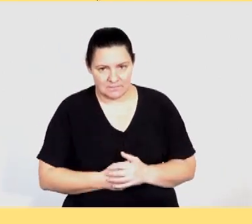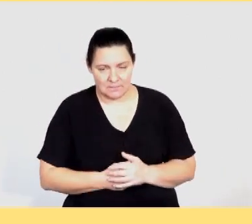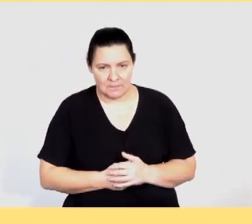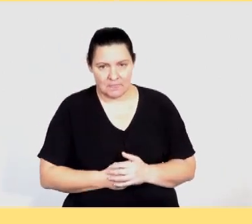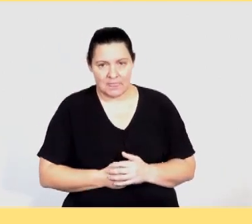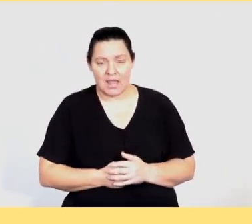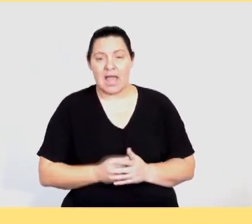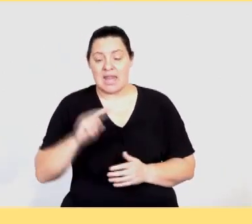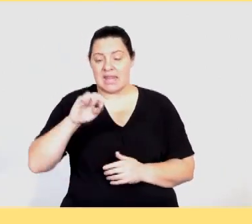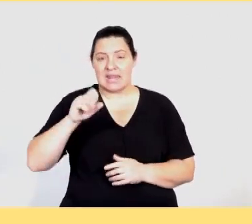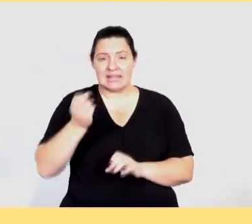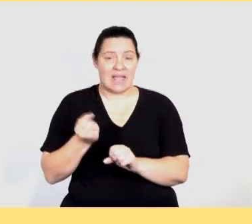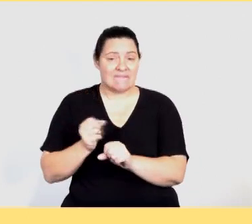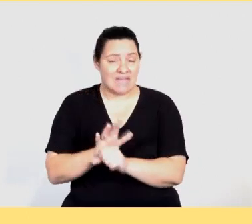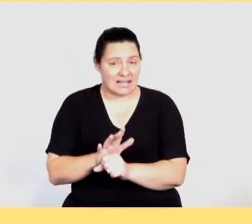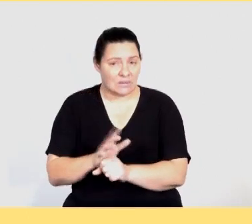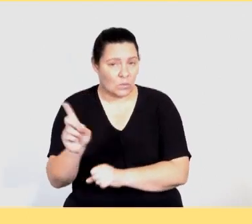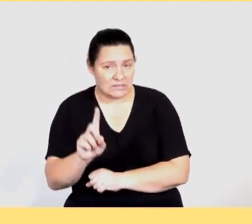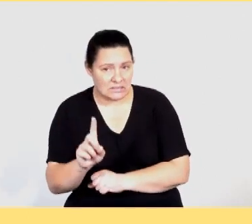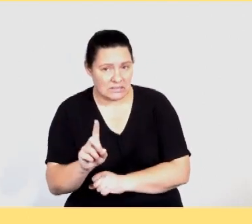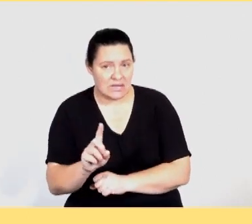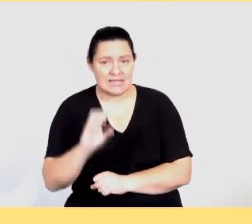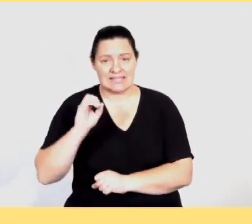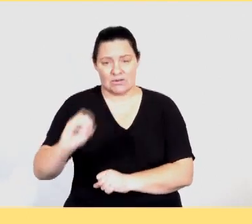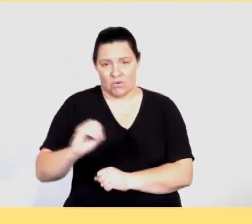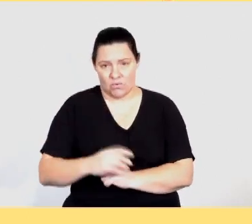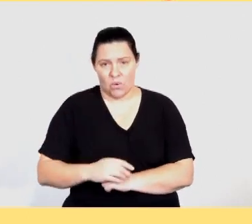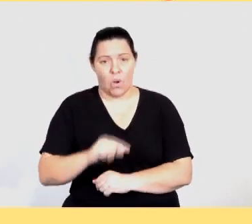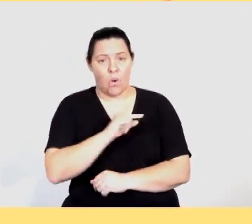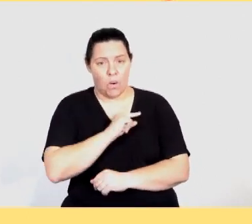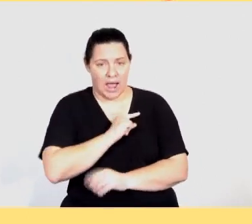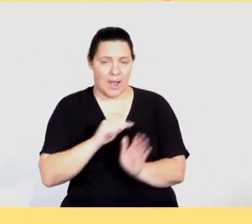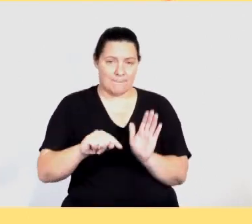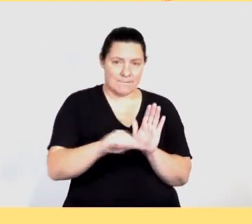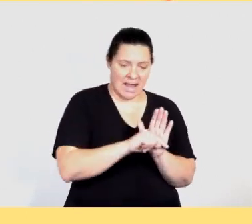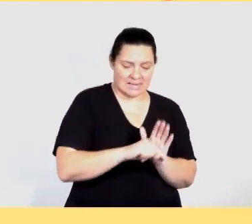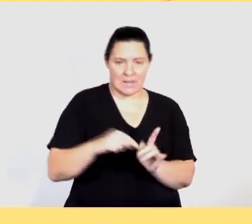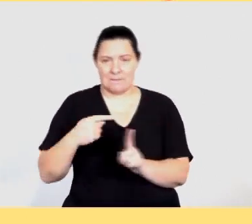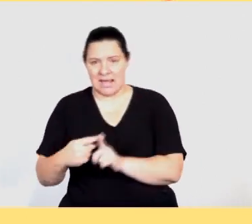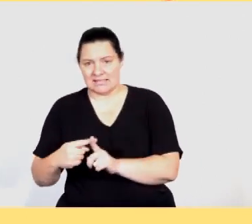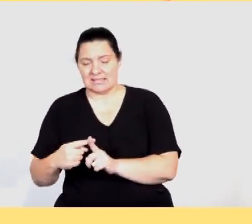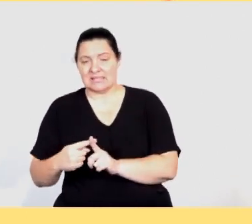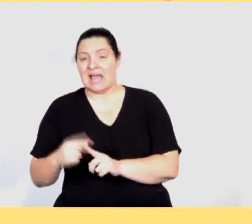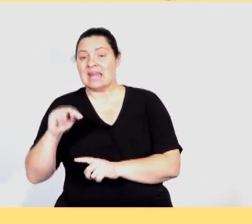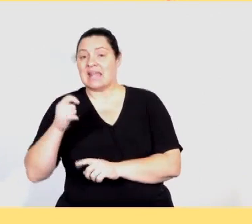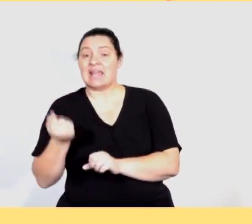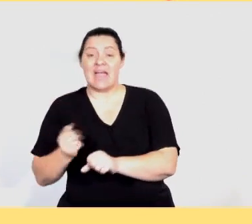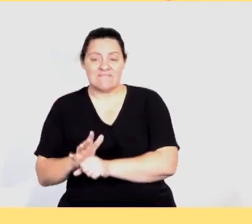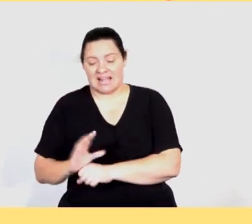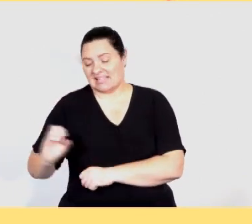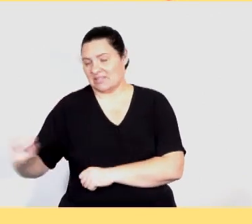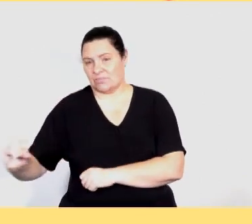very carefully. And then the net effect therefore becomes 0 because you have a minus and a plus. The net